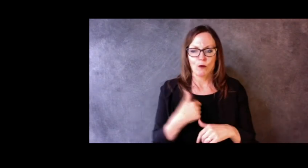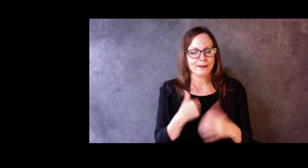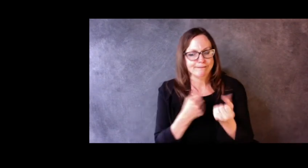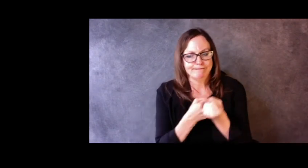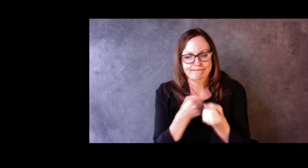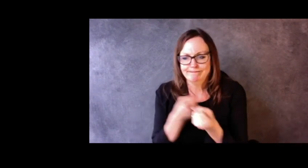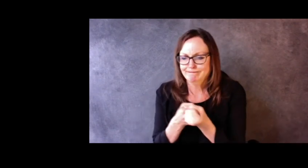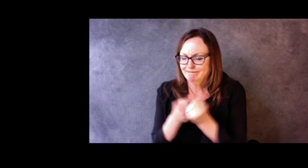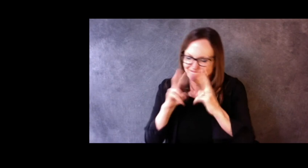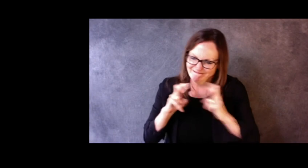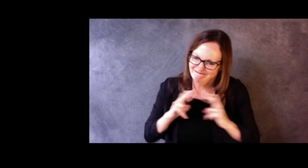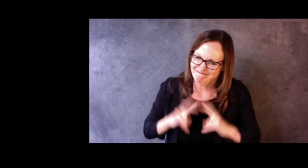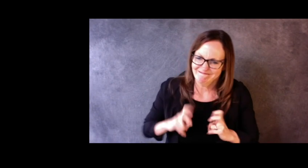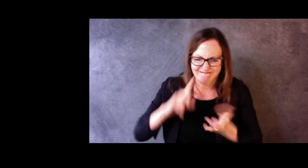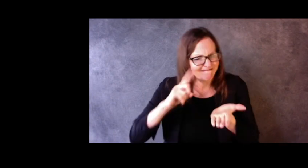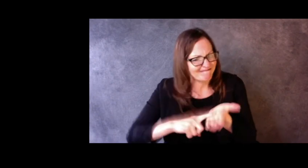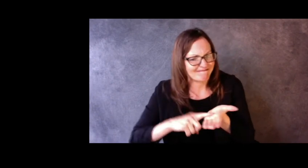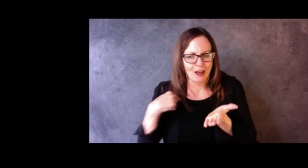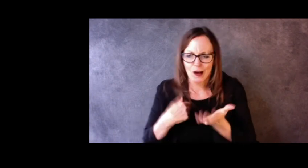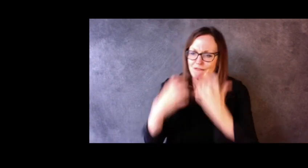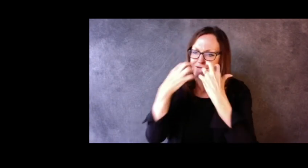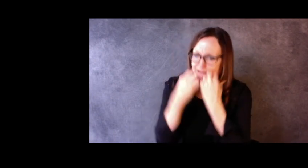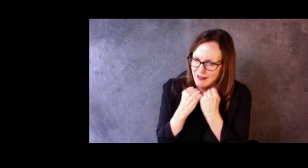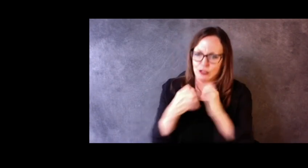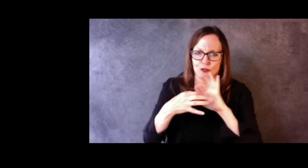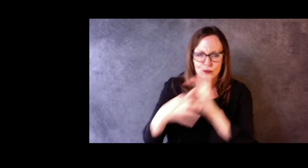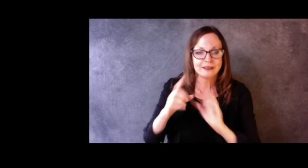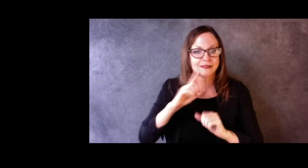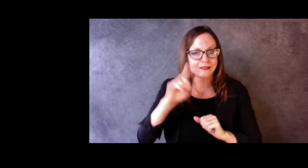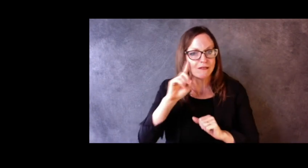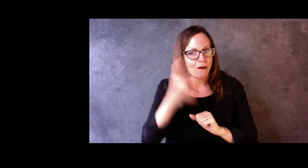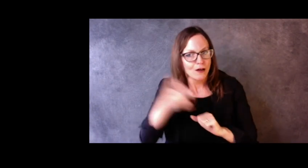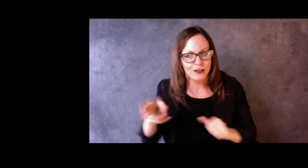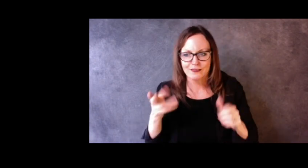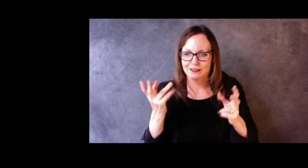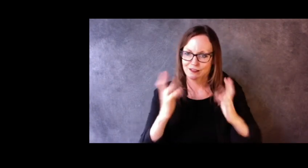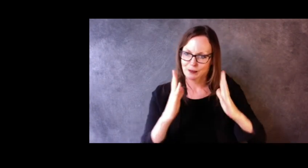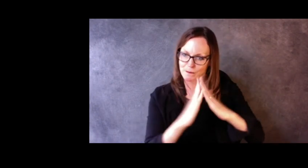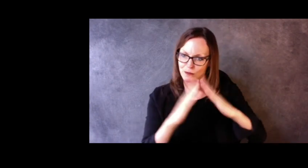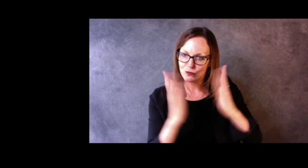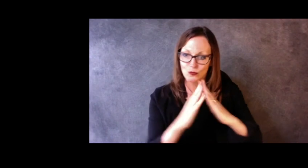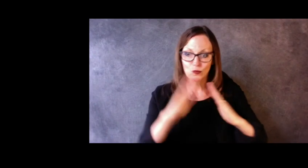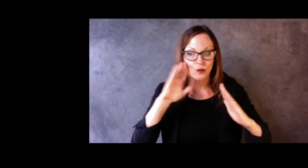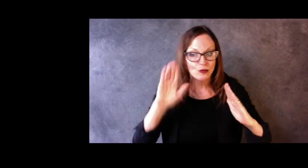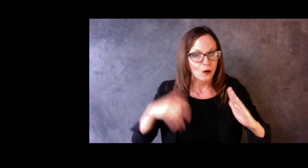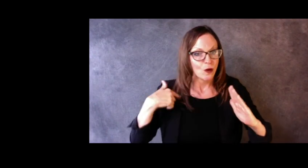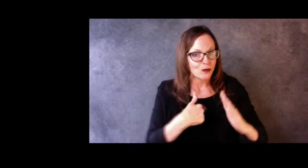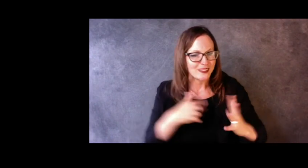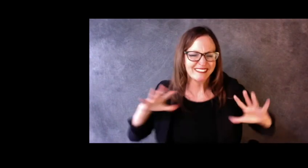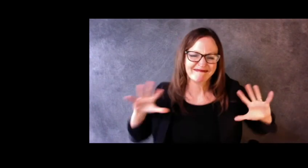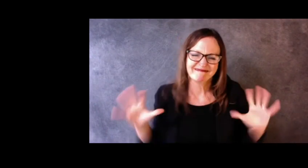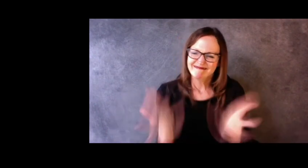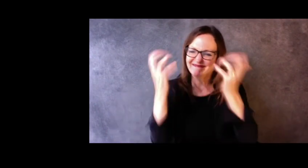resources more valuable to the deaf and hard of hearing communities. Because we know that the power of designing with everyone in mind doesn't